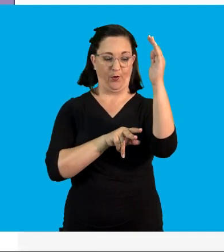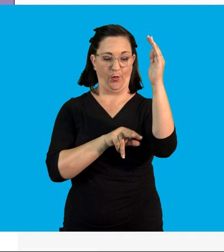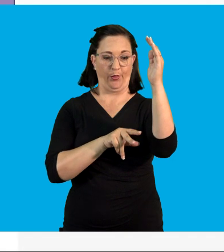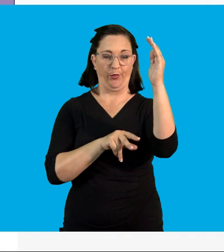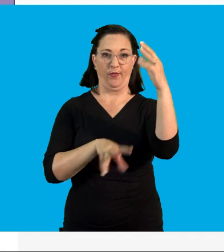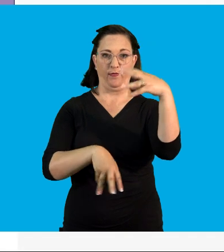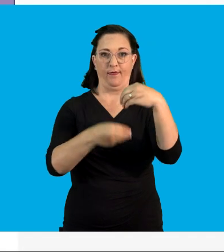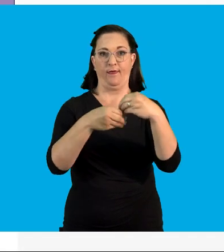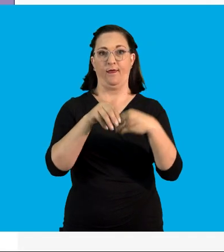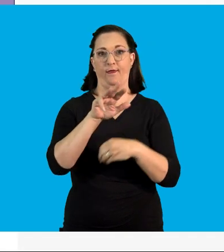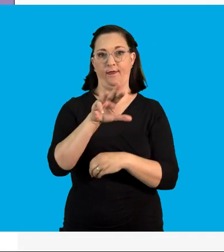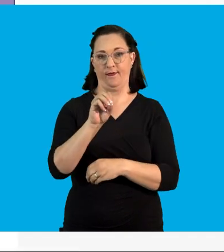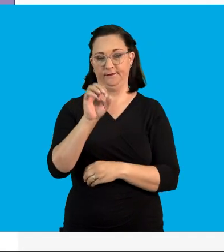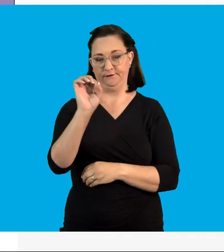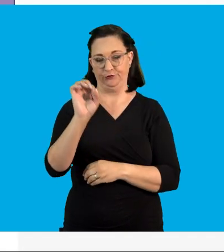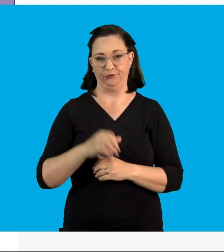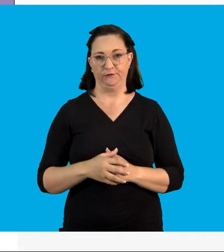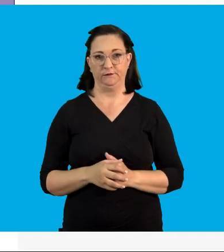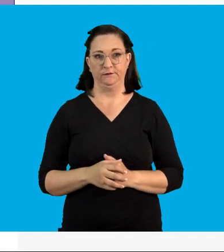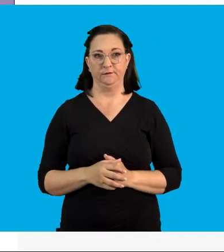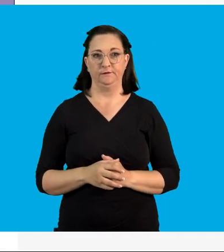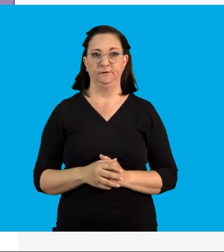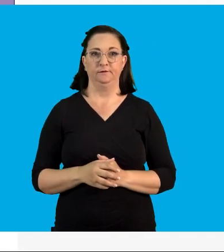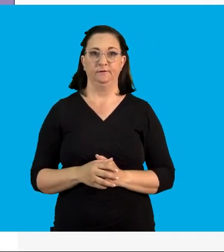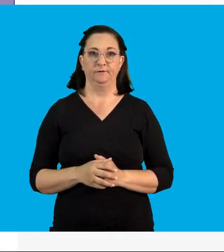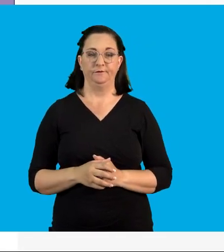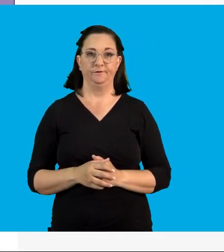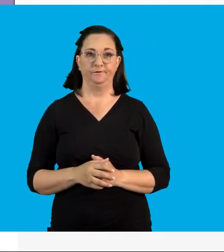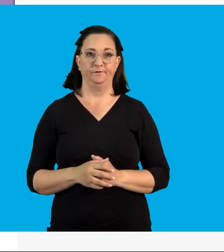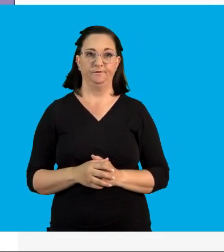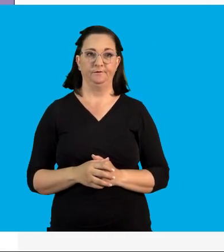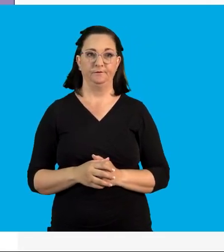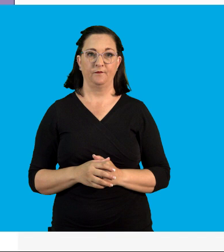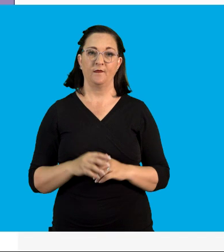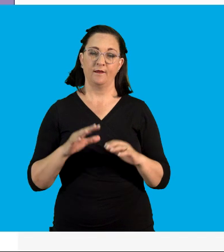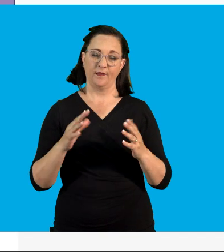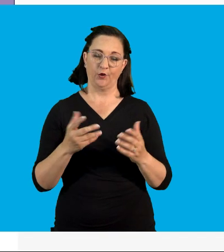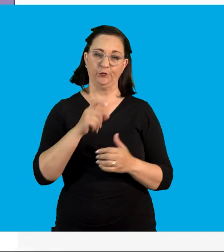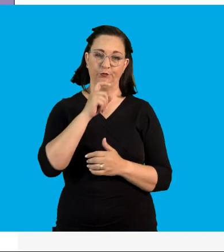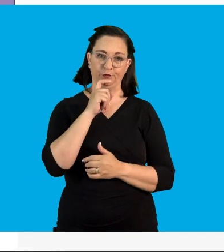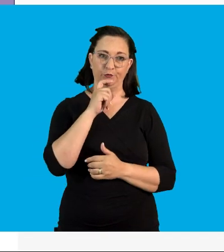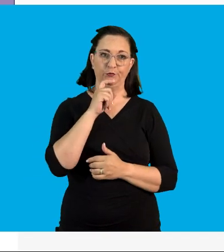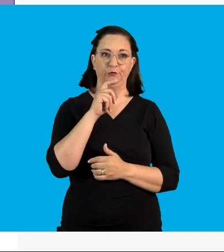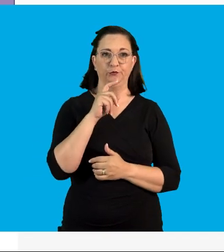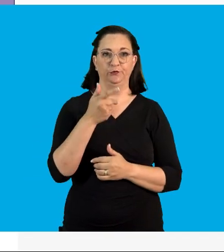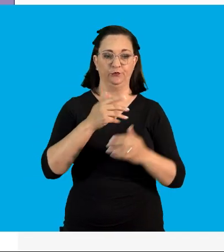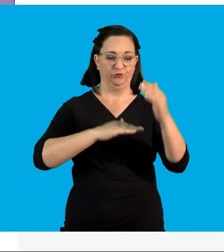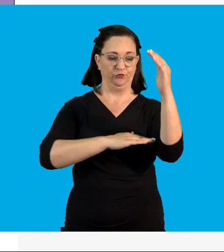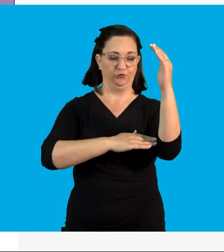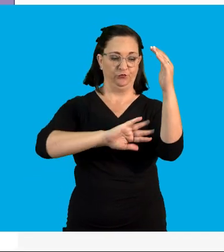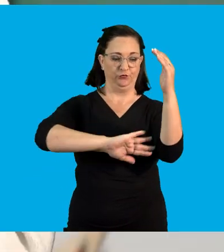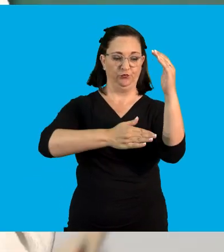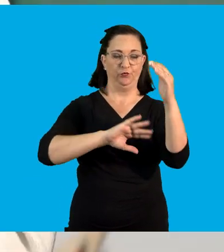degrees, and both of them combined would give us 90 degrees. So that is how we use our protractor, and that's how we measure